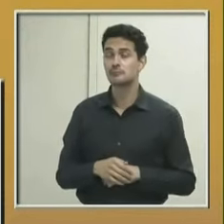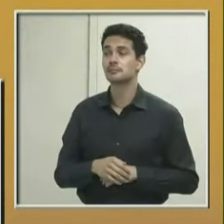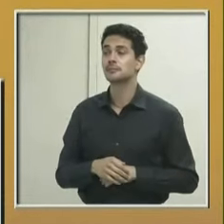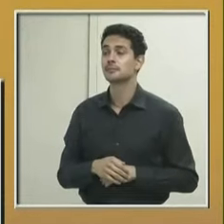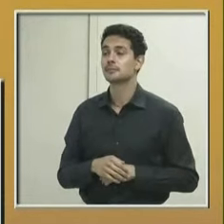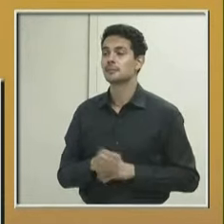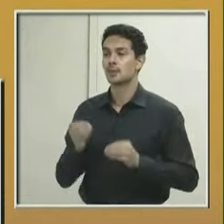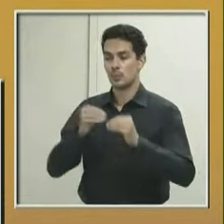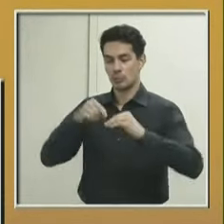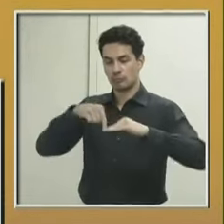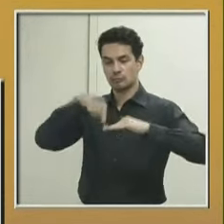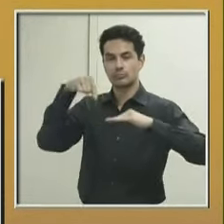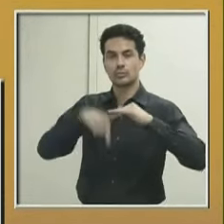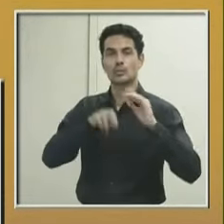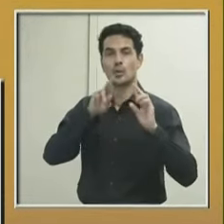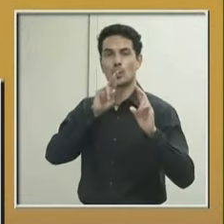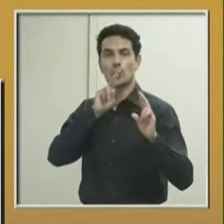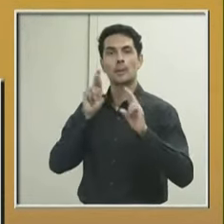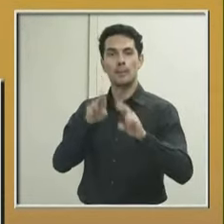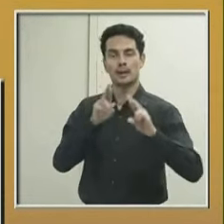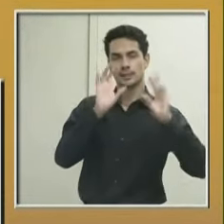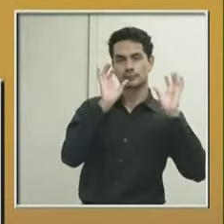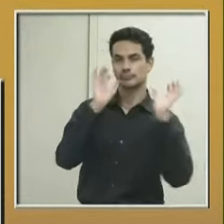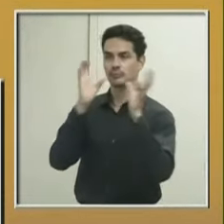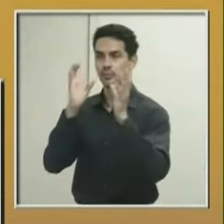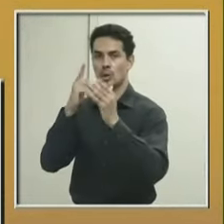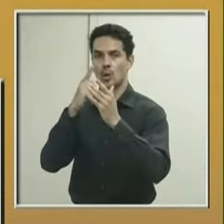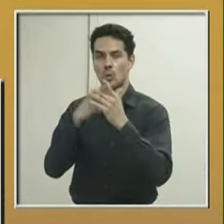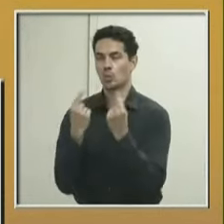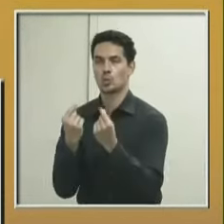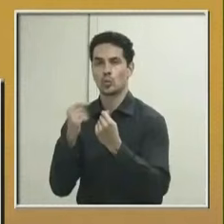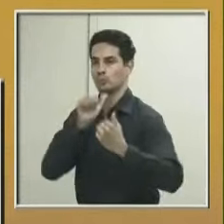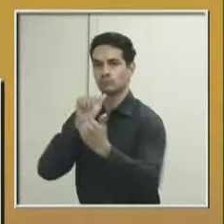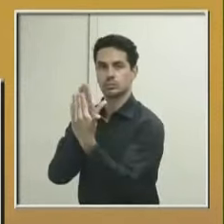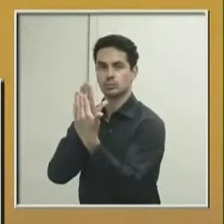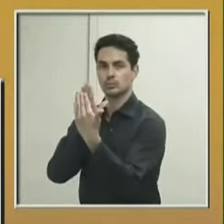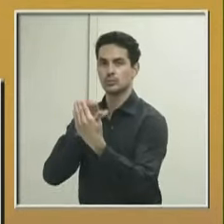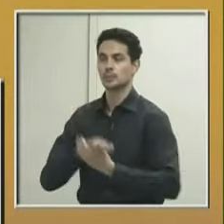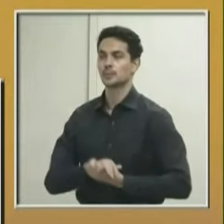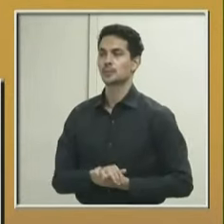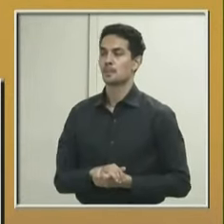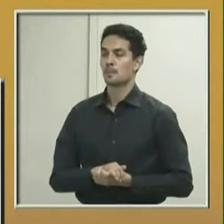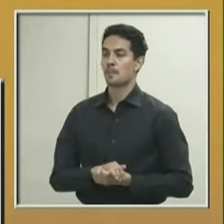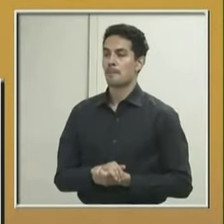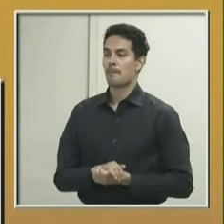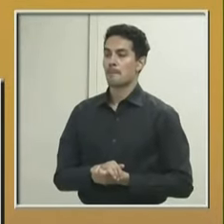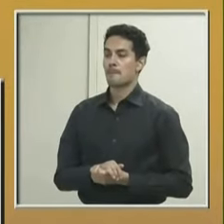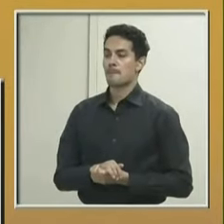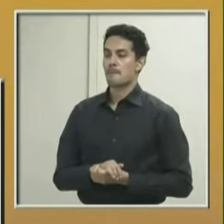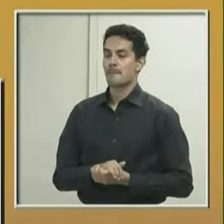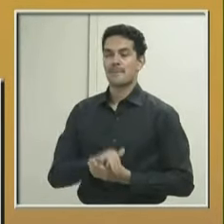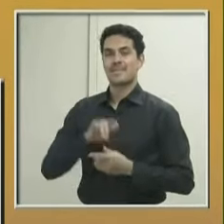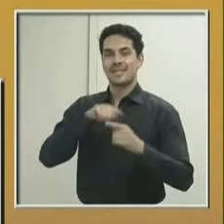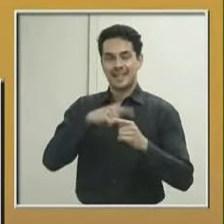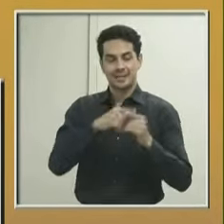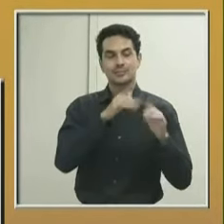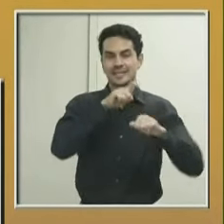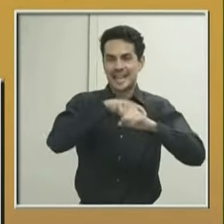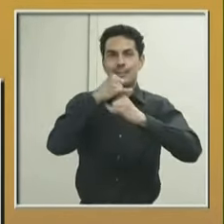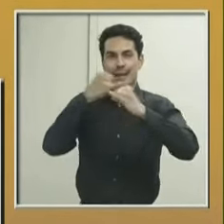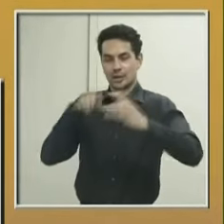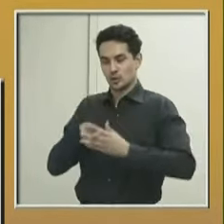goes into the actual response. And it takes it through to that morning of the